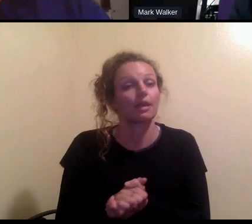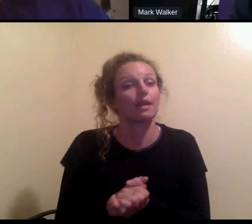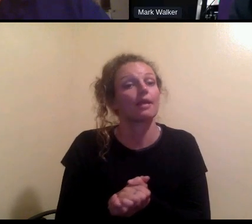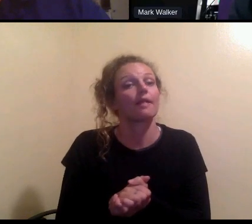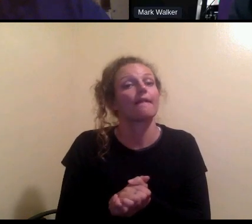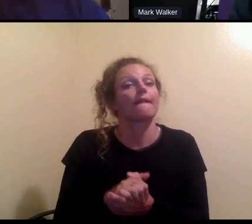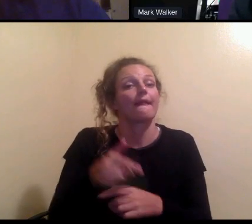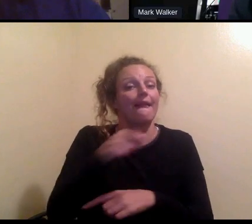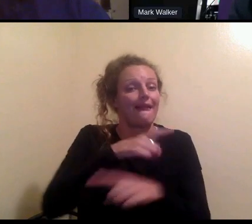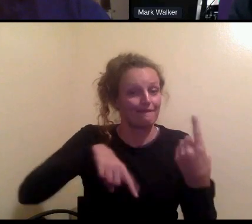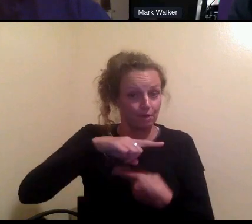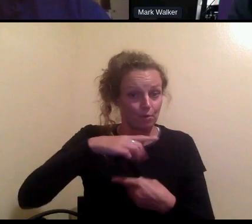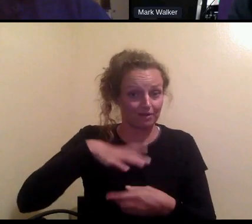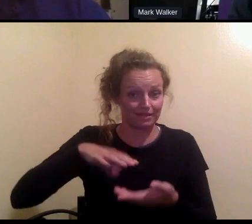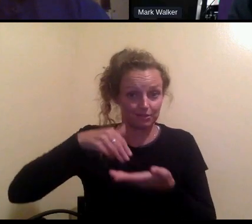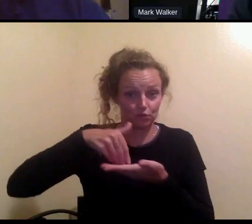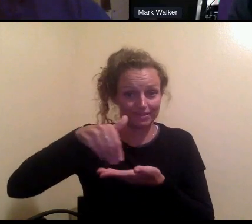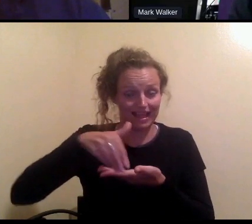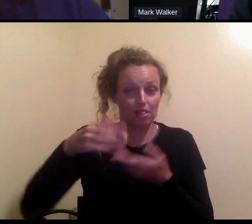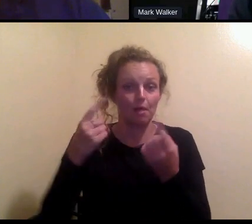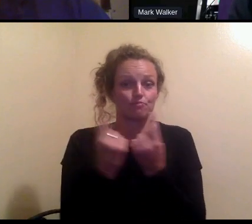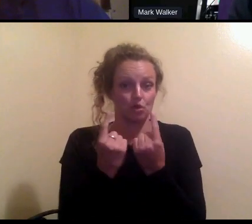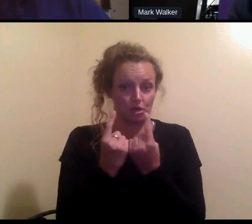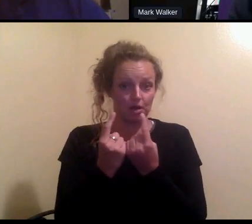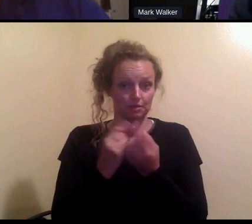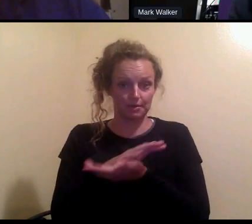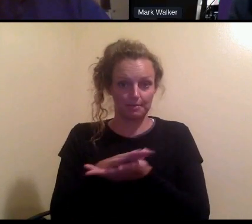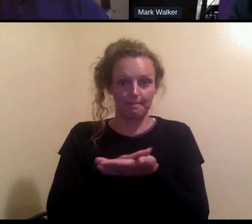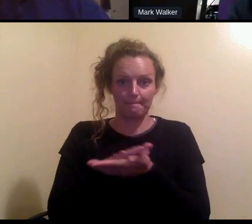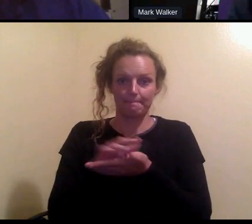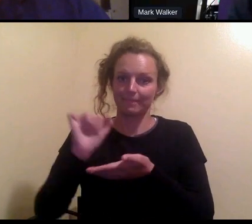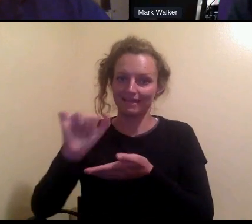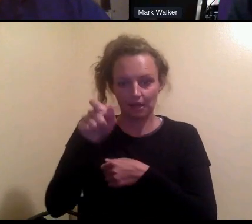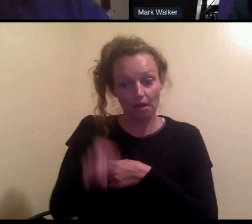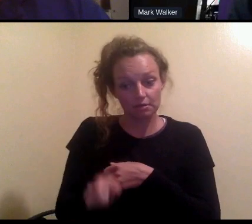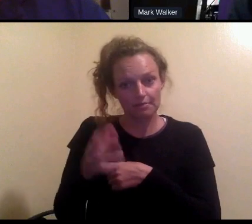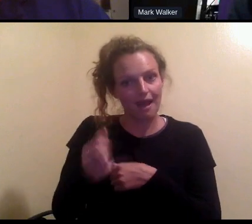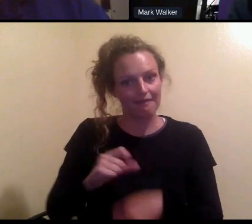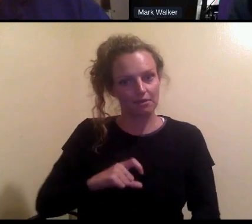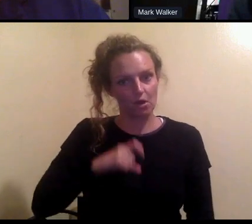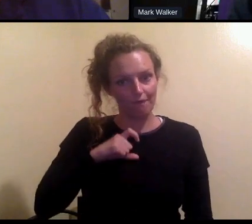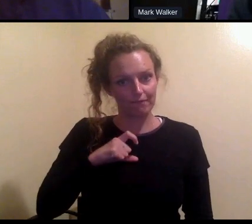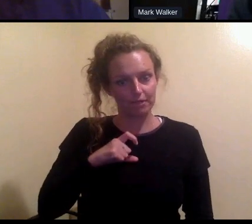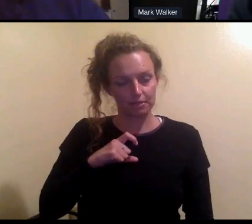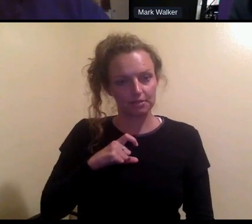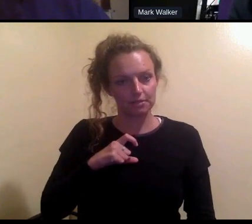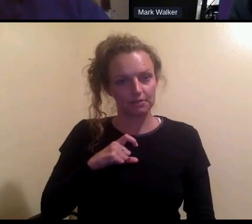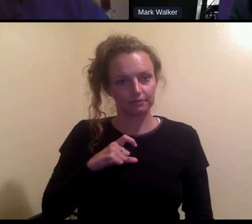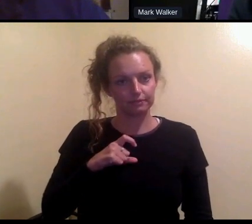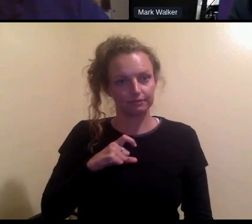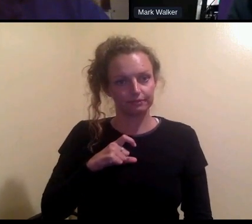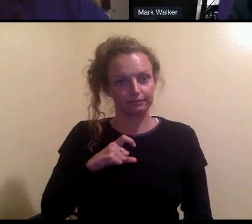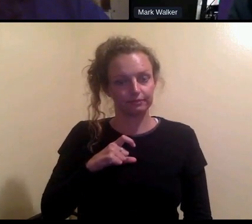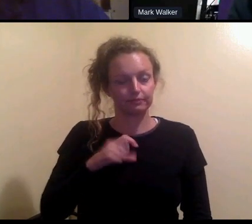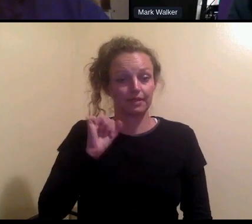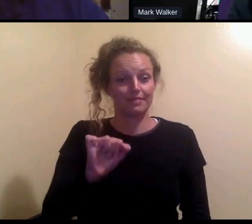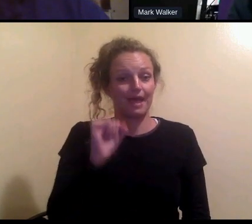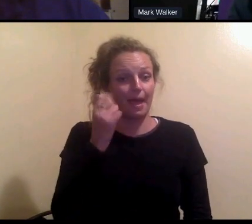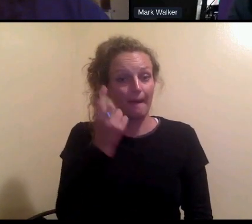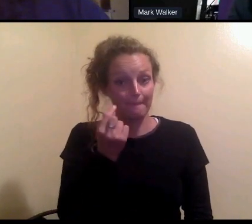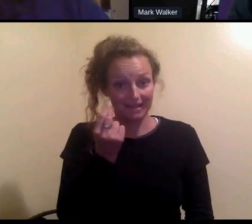digital accessibility. And if you'll pardon me getting on my soapbox about this, it's all well and good.